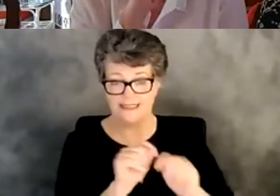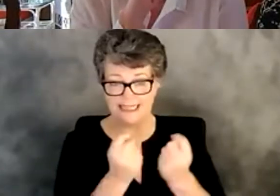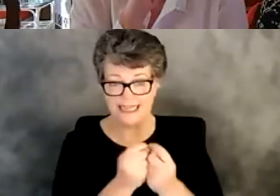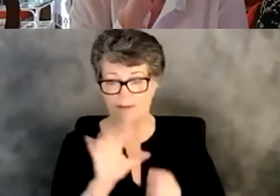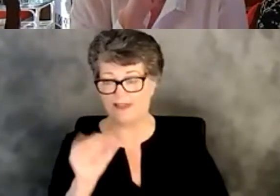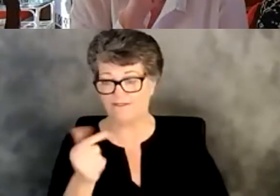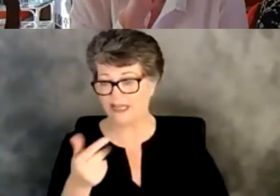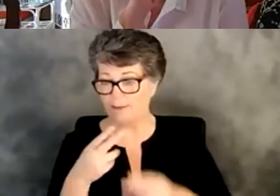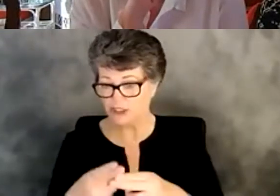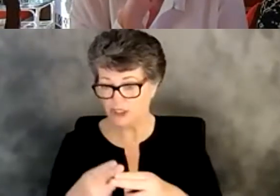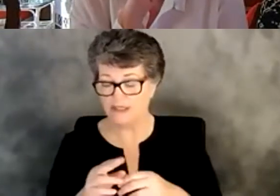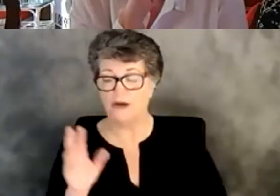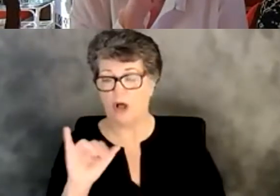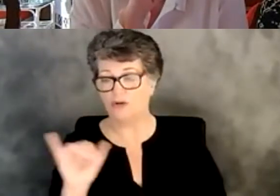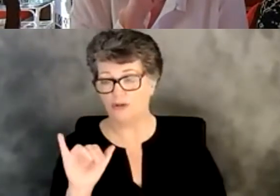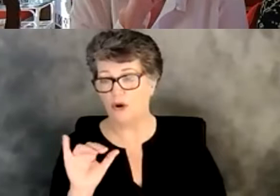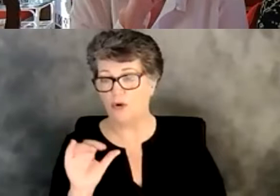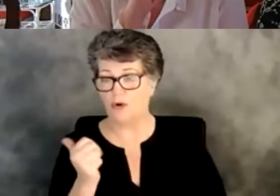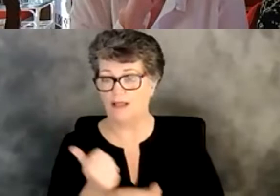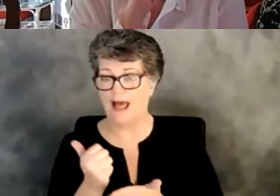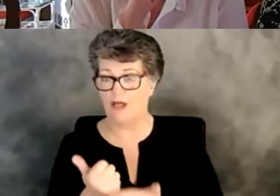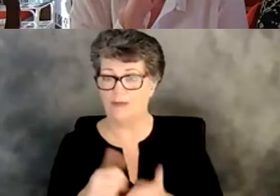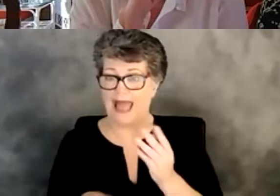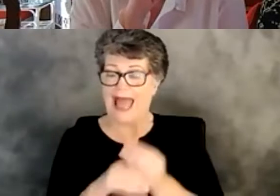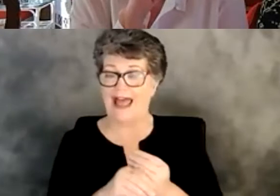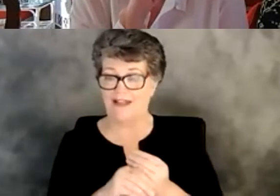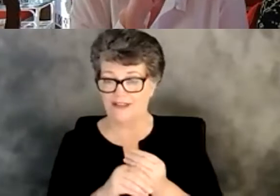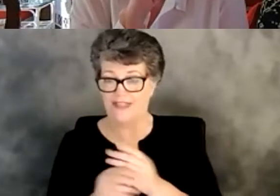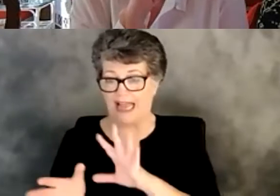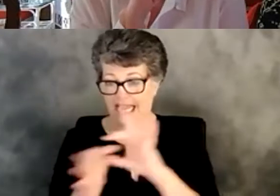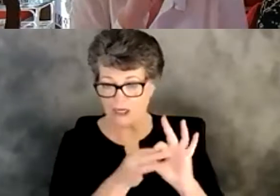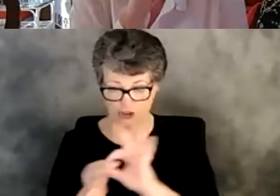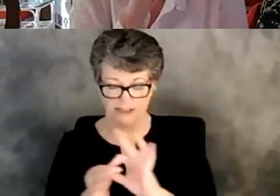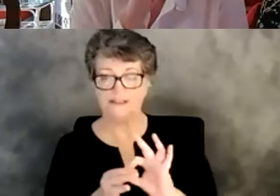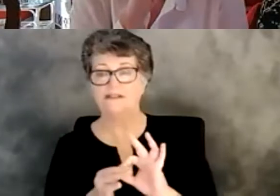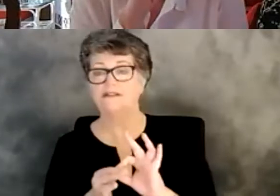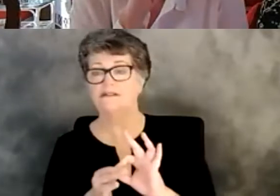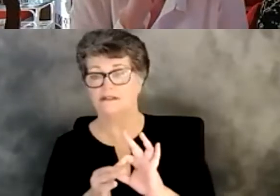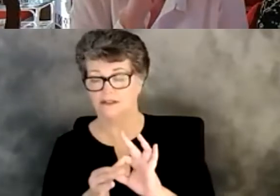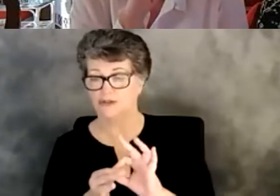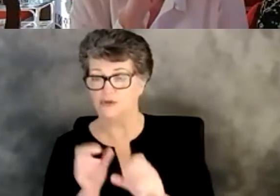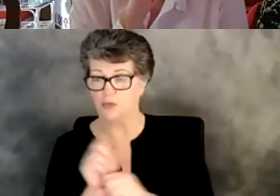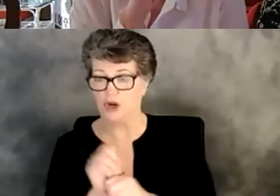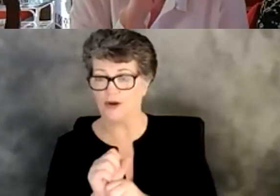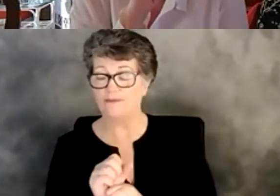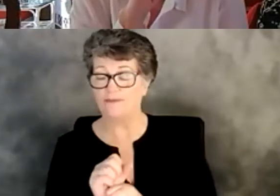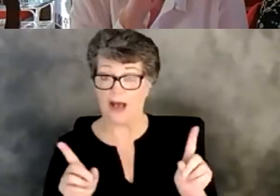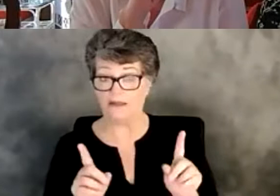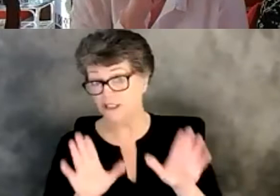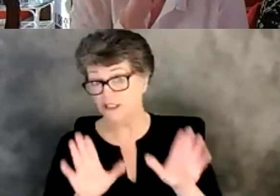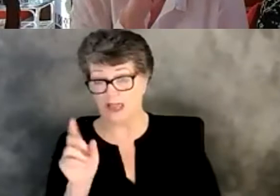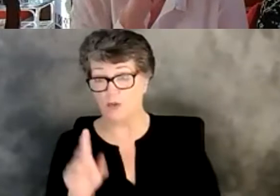mentioned will also help add that kind of connective tissue and momentum to the cabinet work. But it's a great